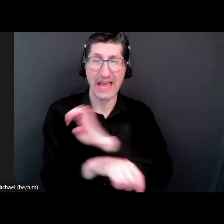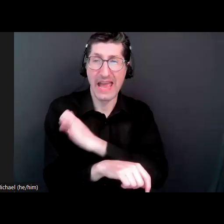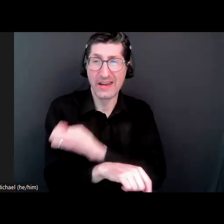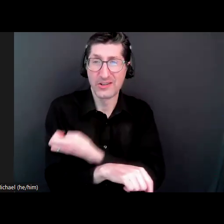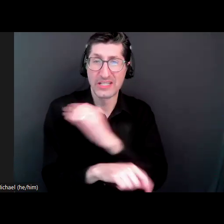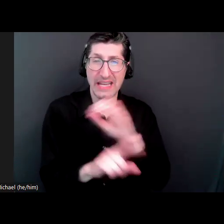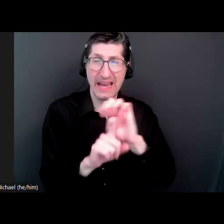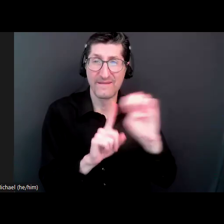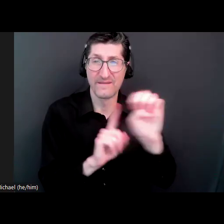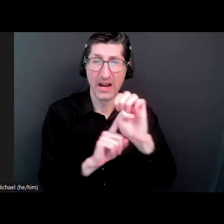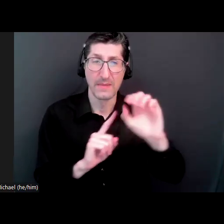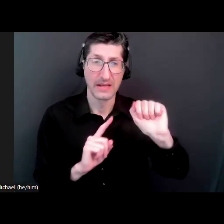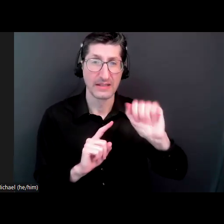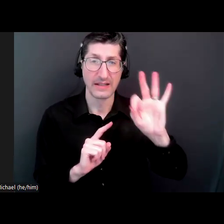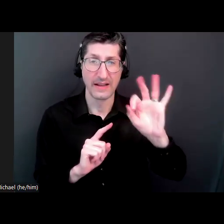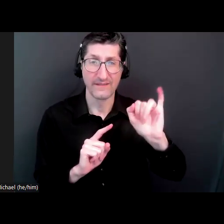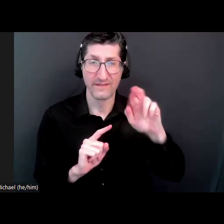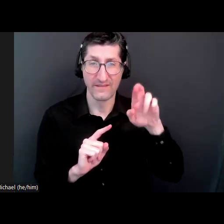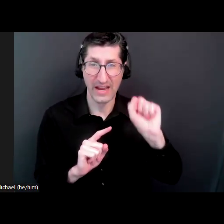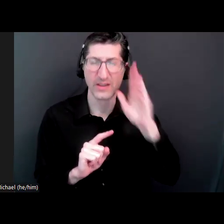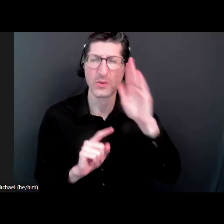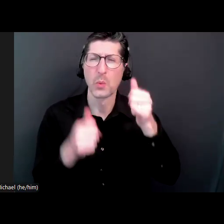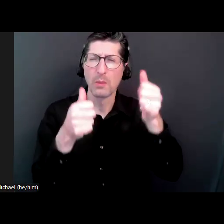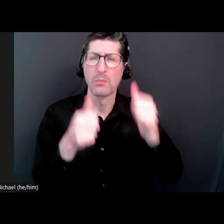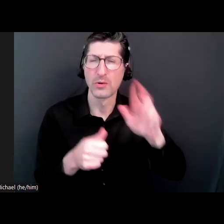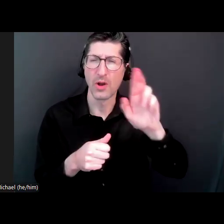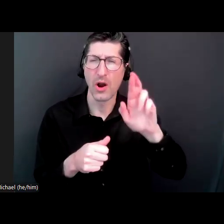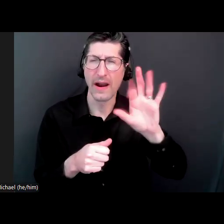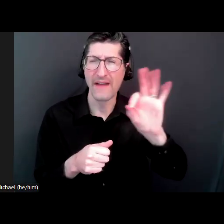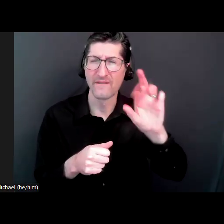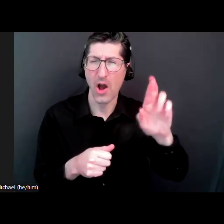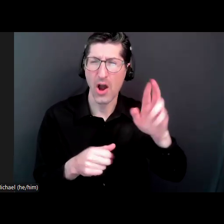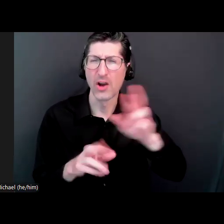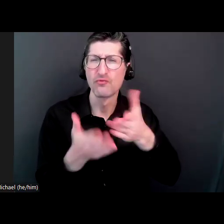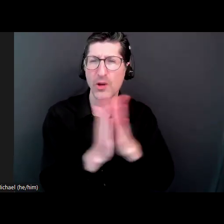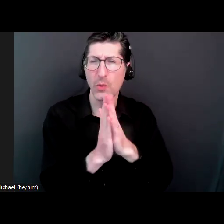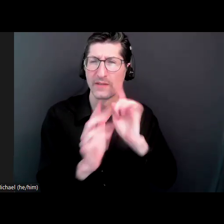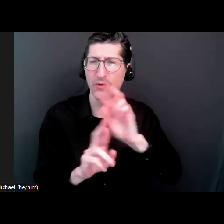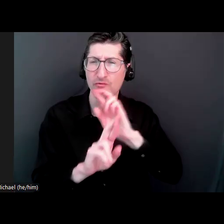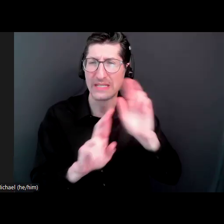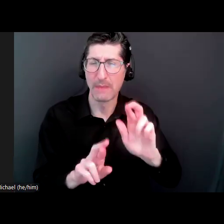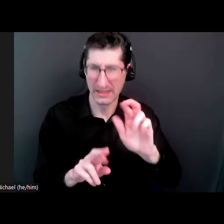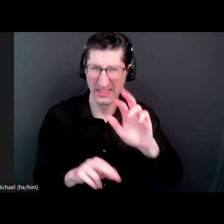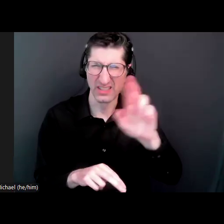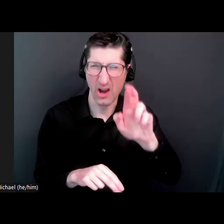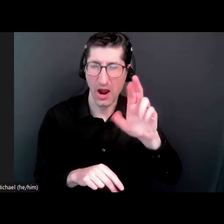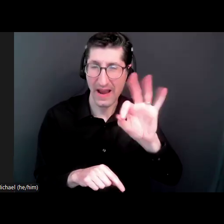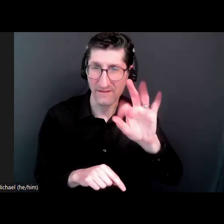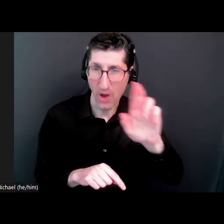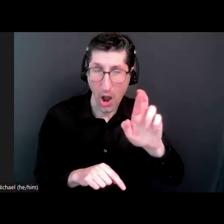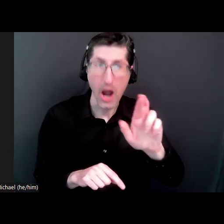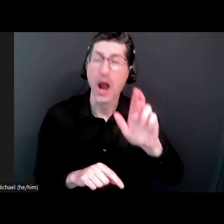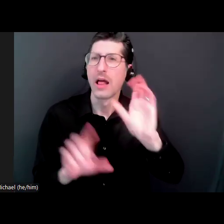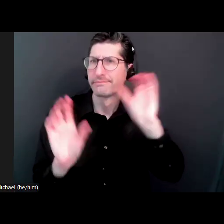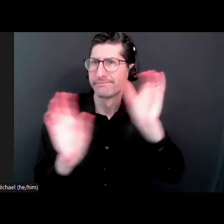be posting an RFR, request for responses, to procure approximately